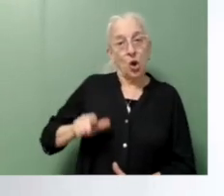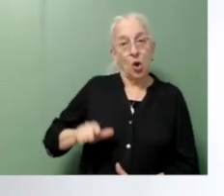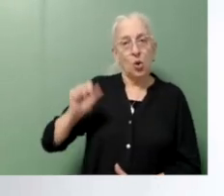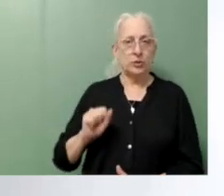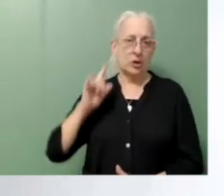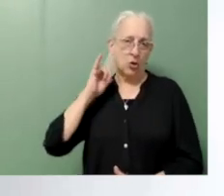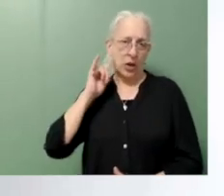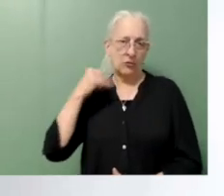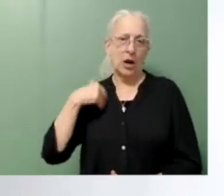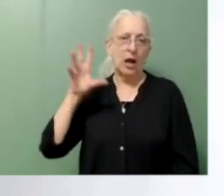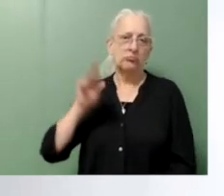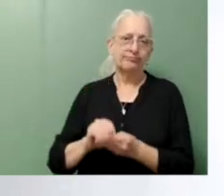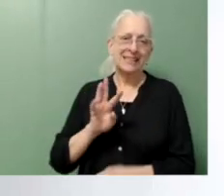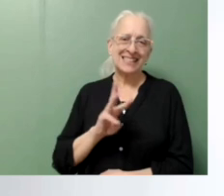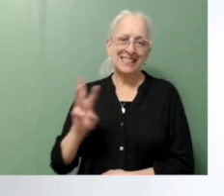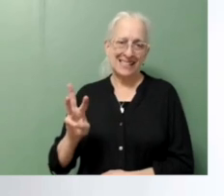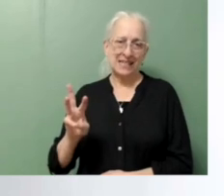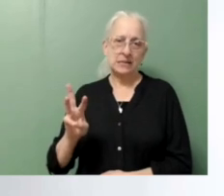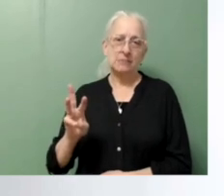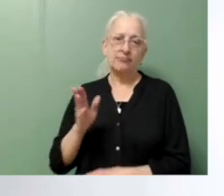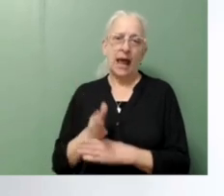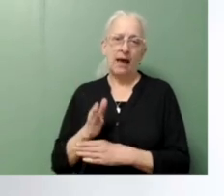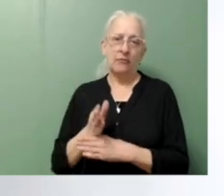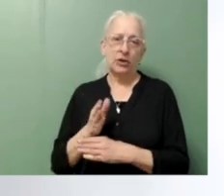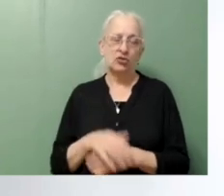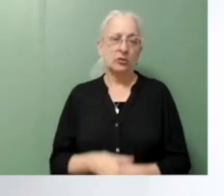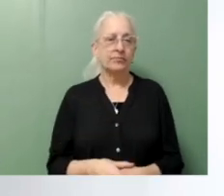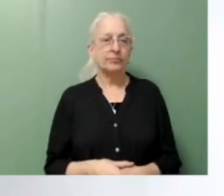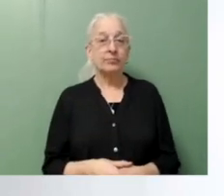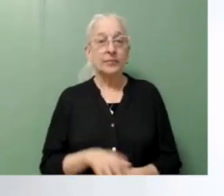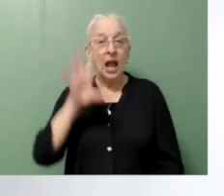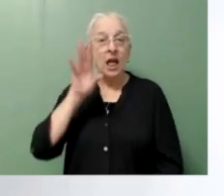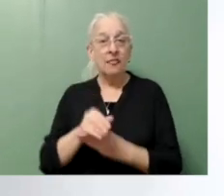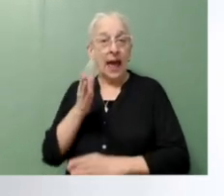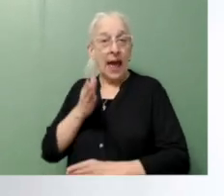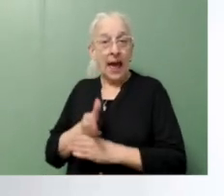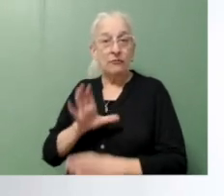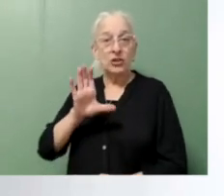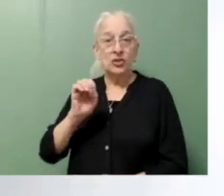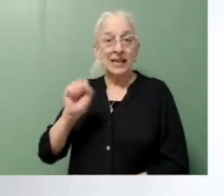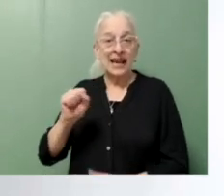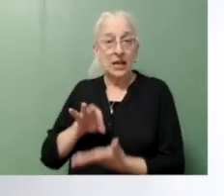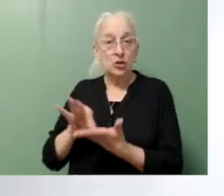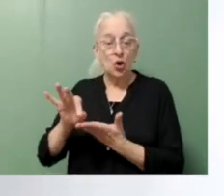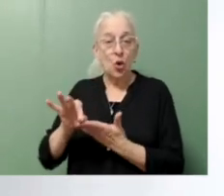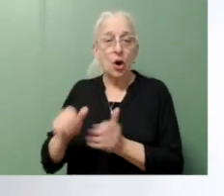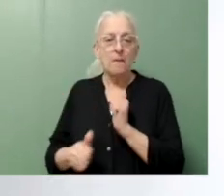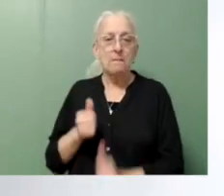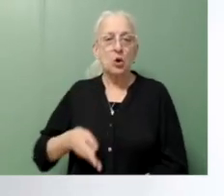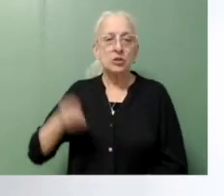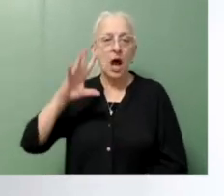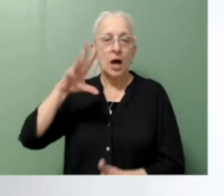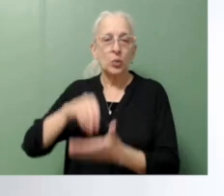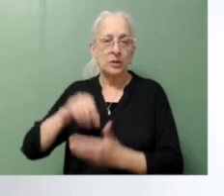at 66 participants. The average CES score was the highest within Southern